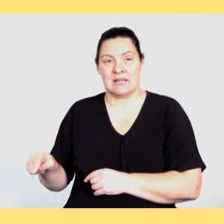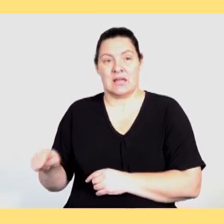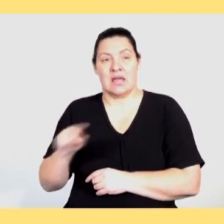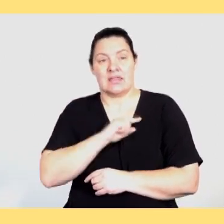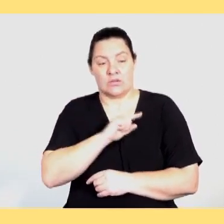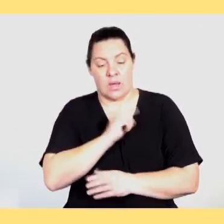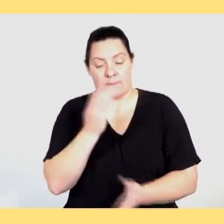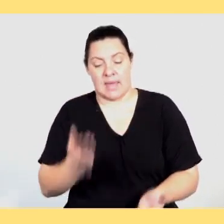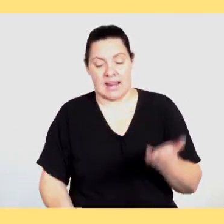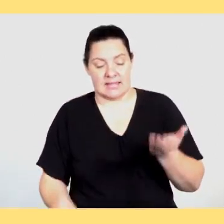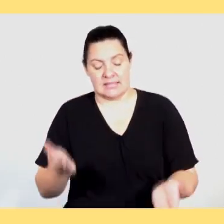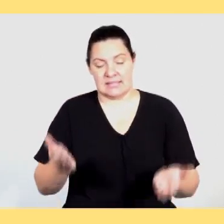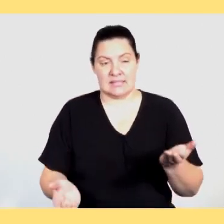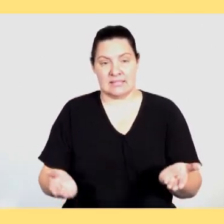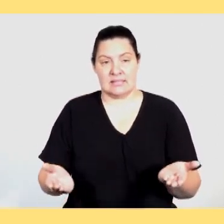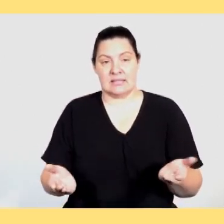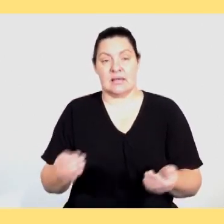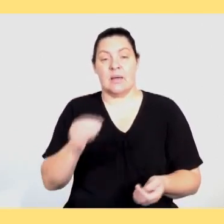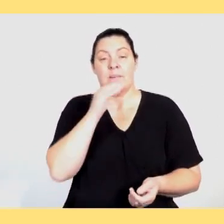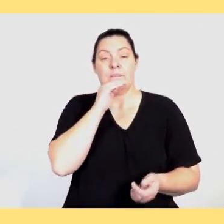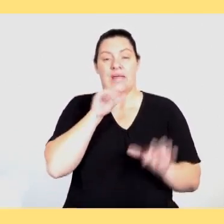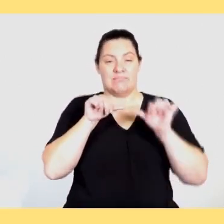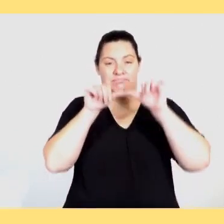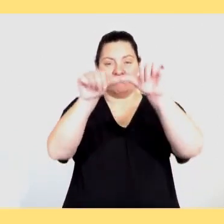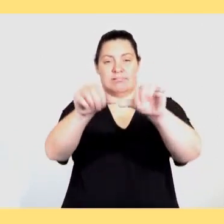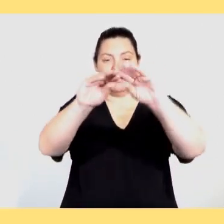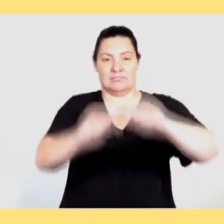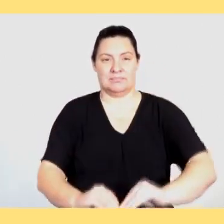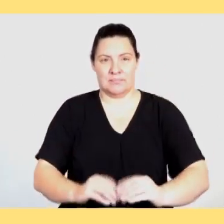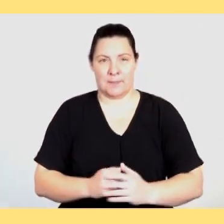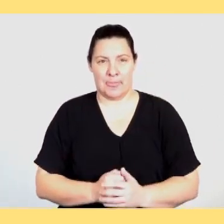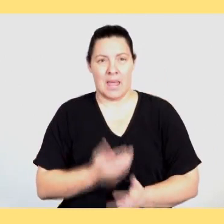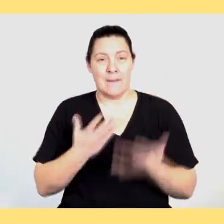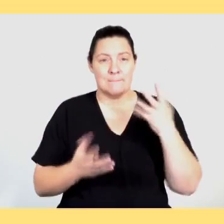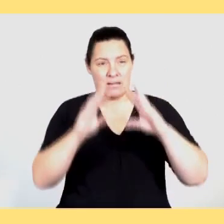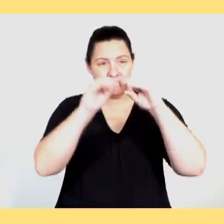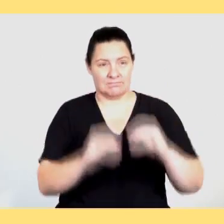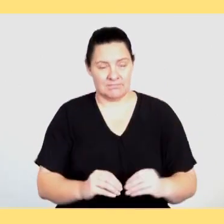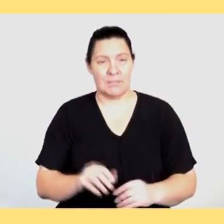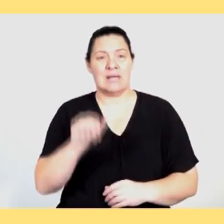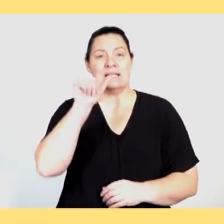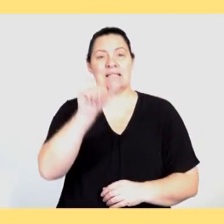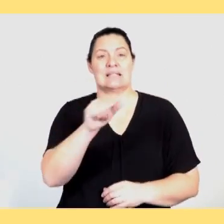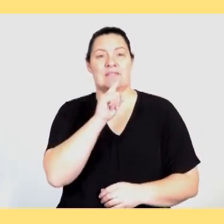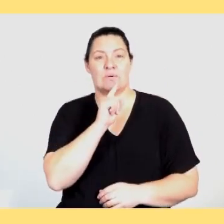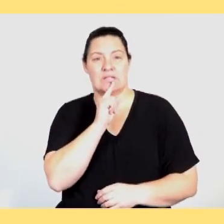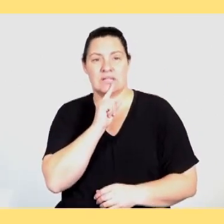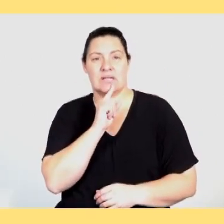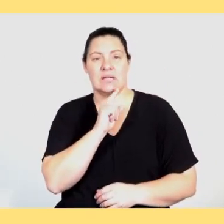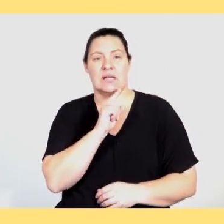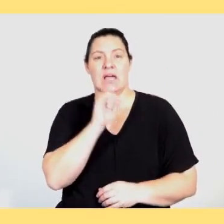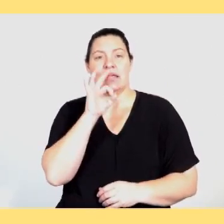get my balance, which is now being carried down. And the balance carried down becomes